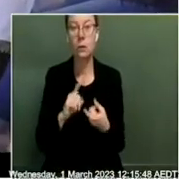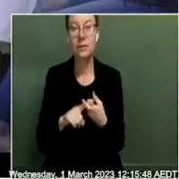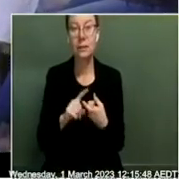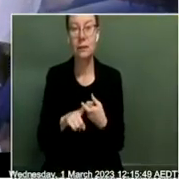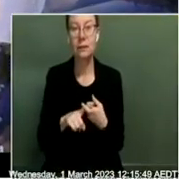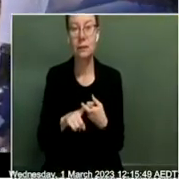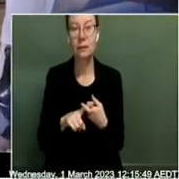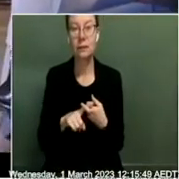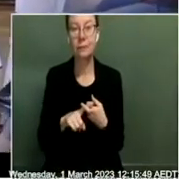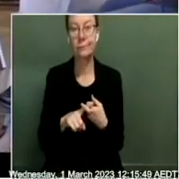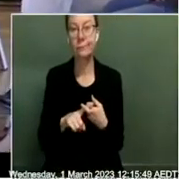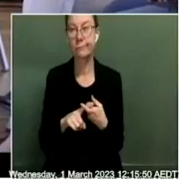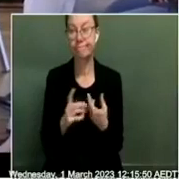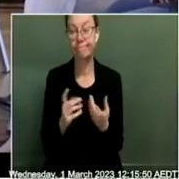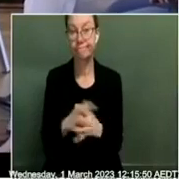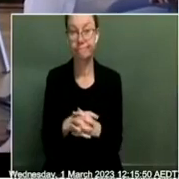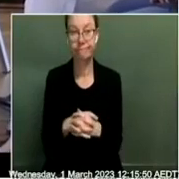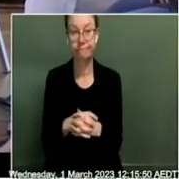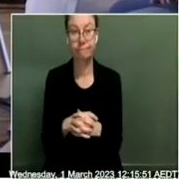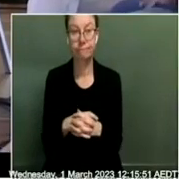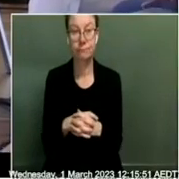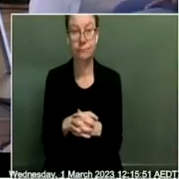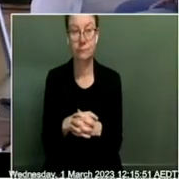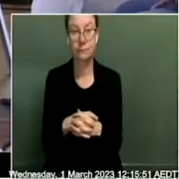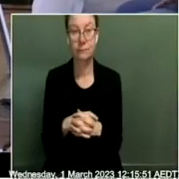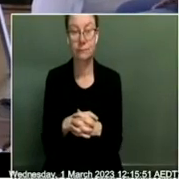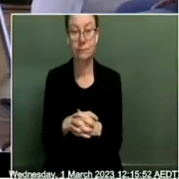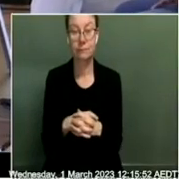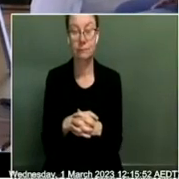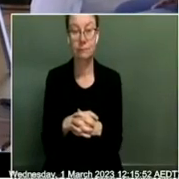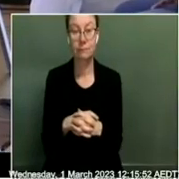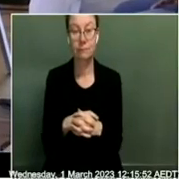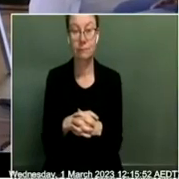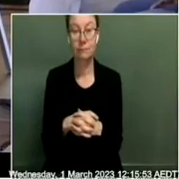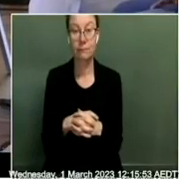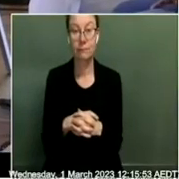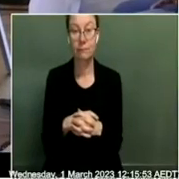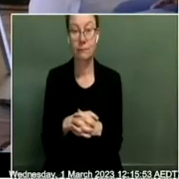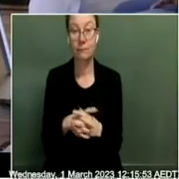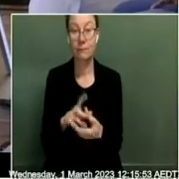we're digging up our ancestors' remains when we build,